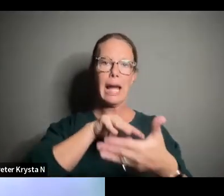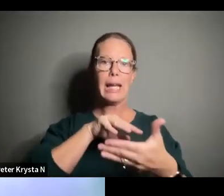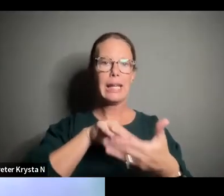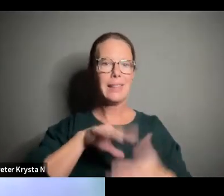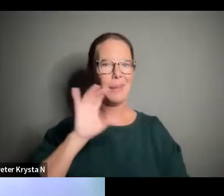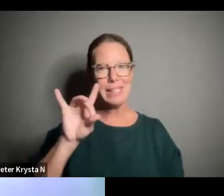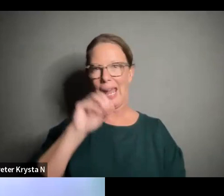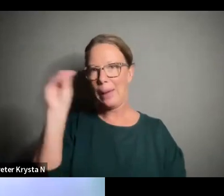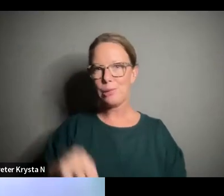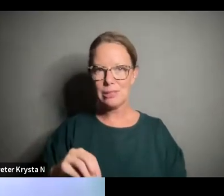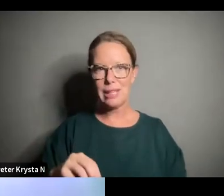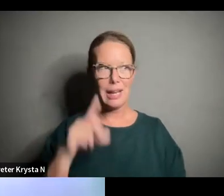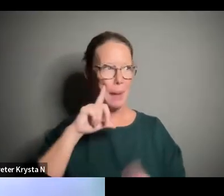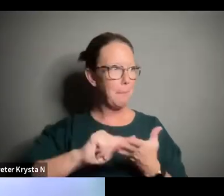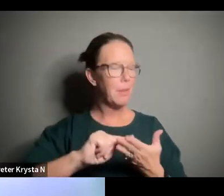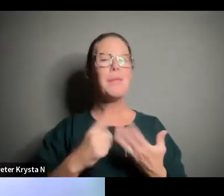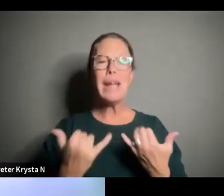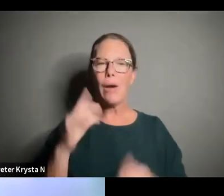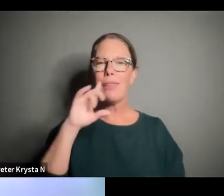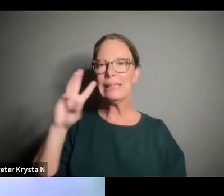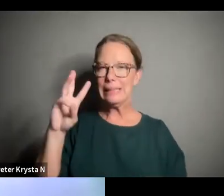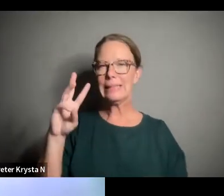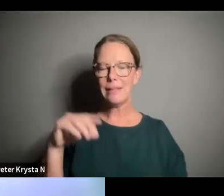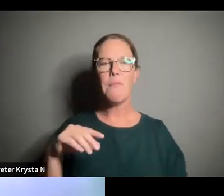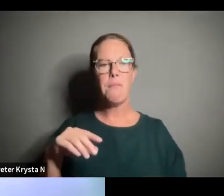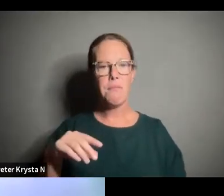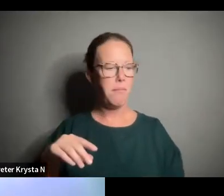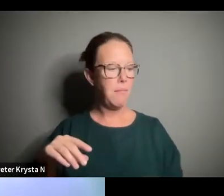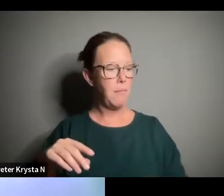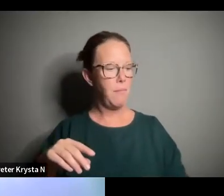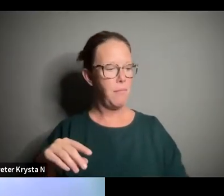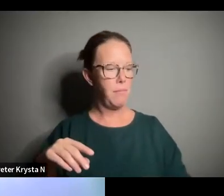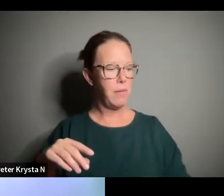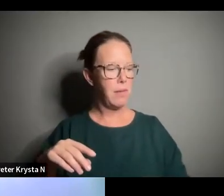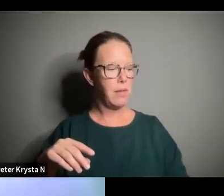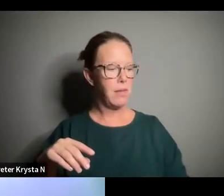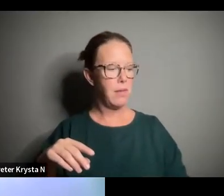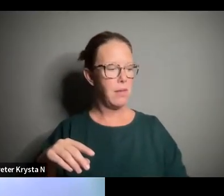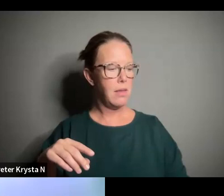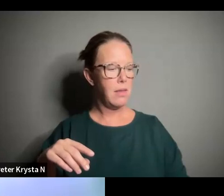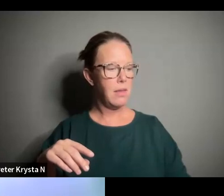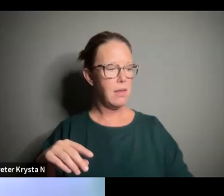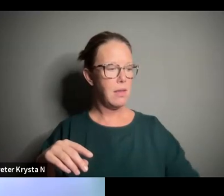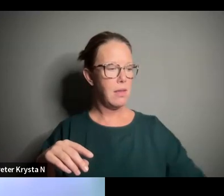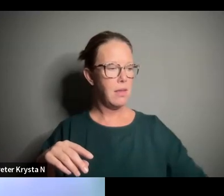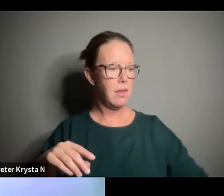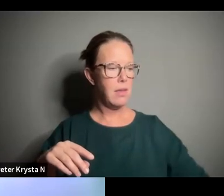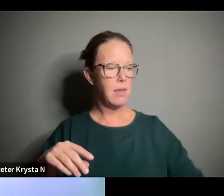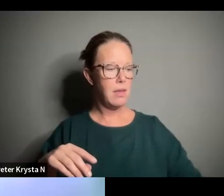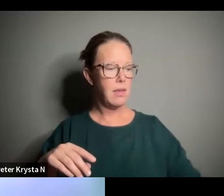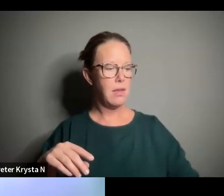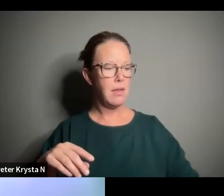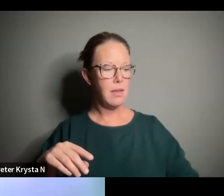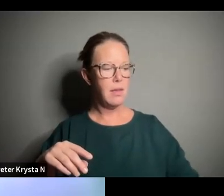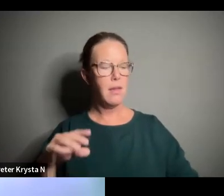6. So now we're checking this. So sometimes we also say, what we look at is not only are we,